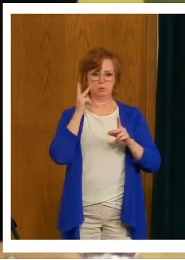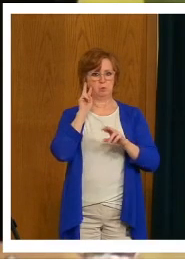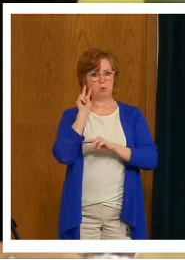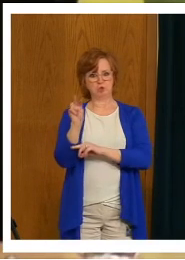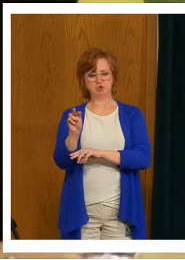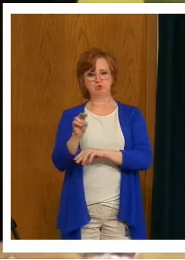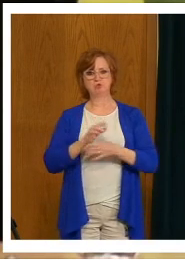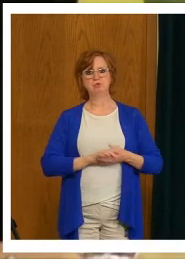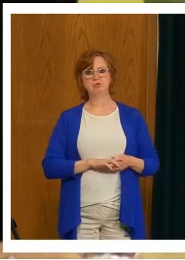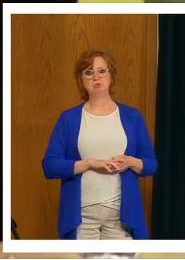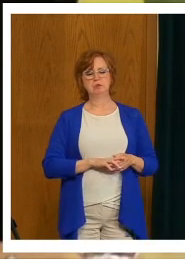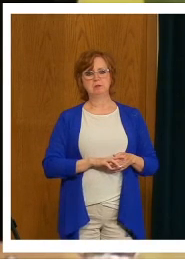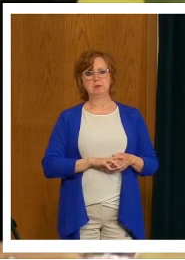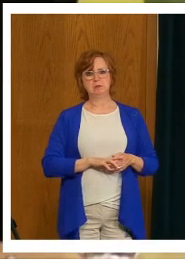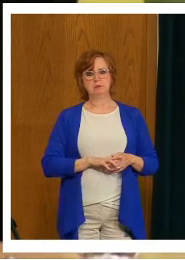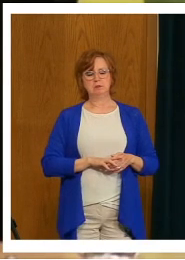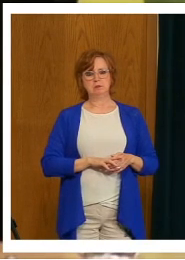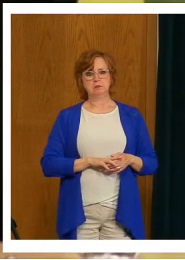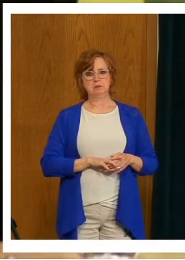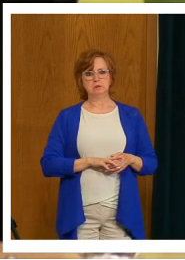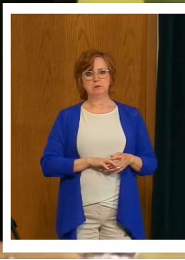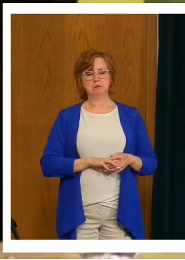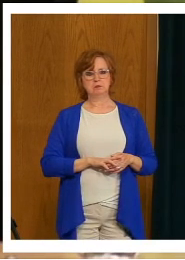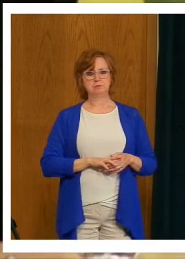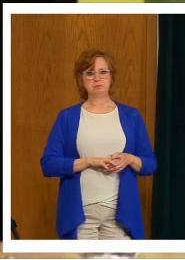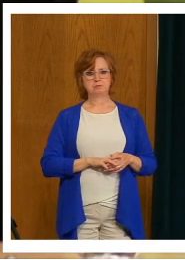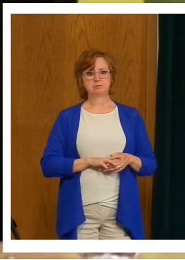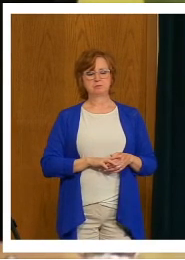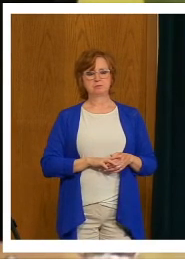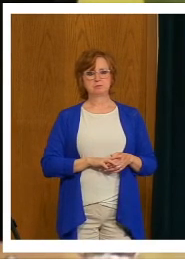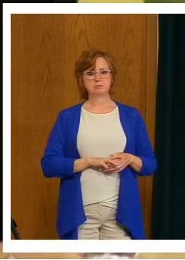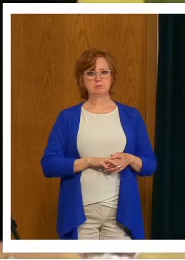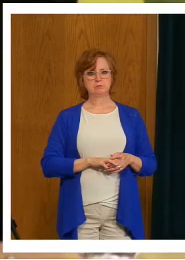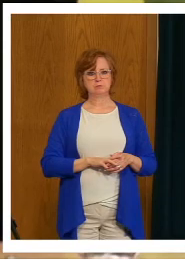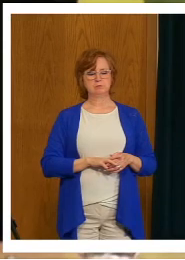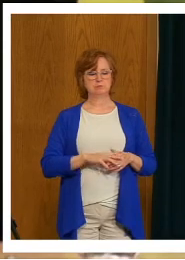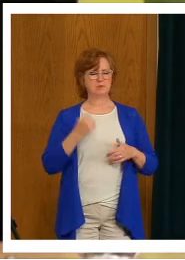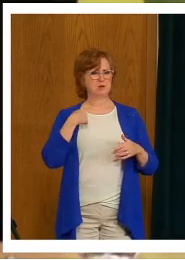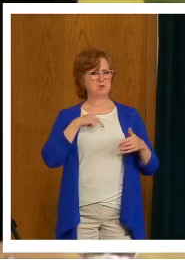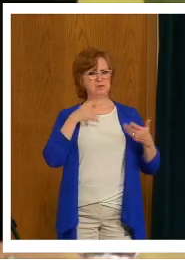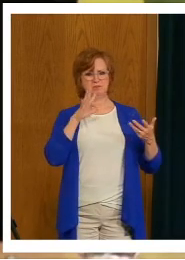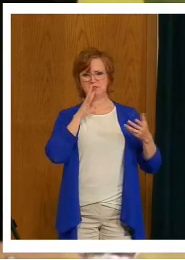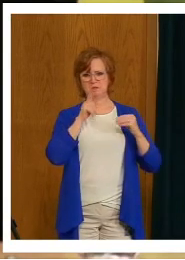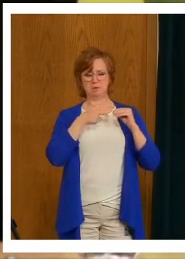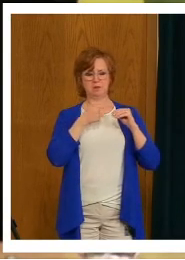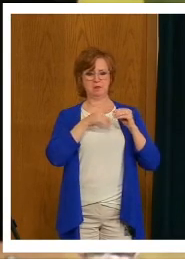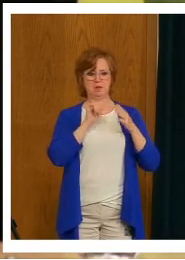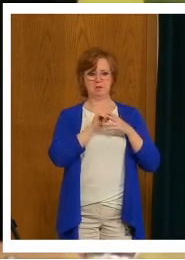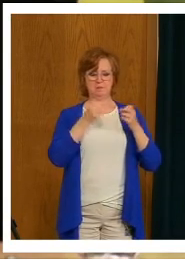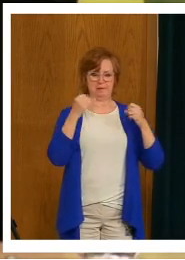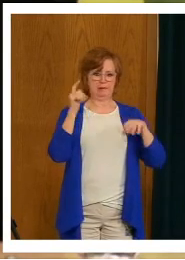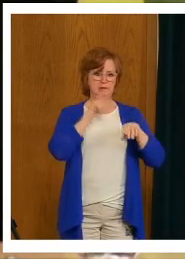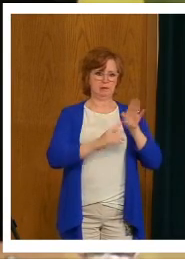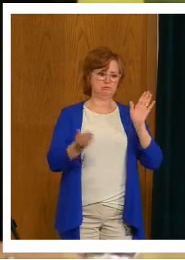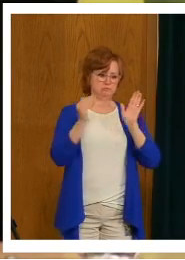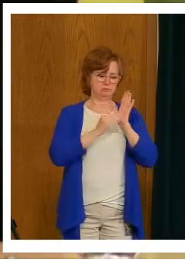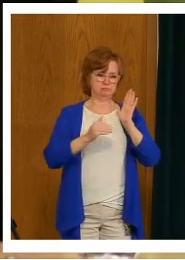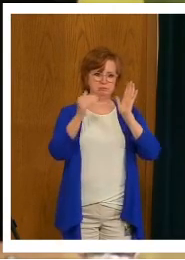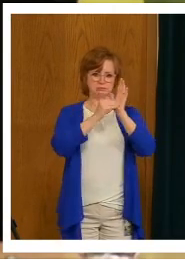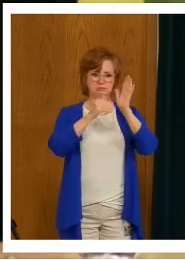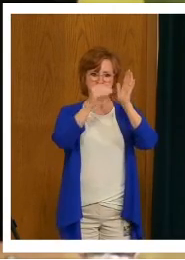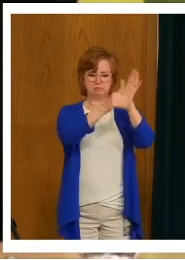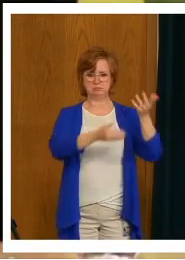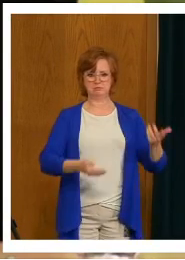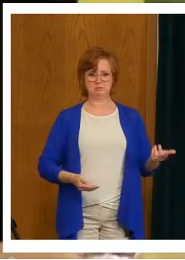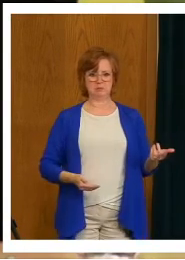we've talked in here many times, and our entire reopen plan is based on vaccination rates, the floor, and we're seeing vaccination rates